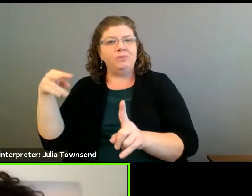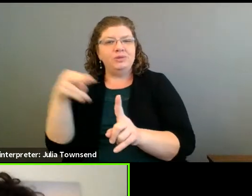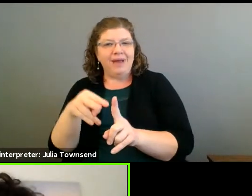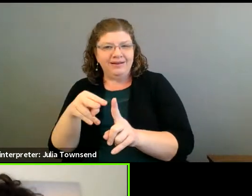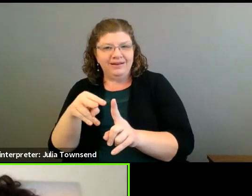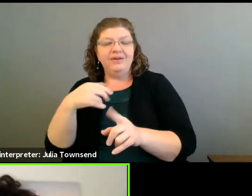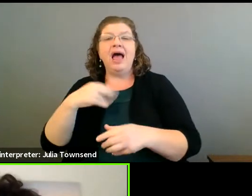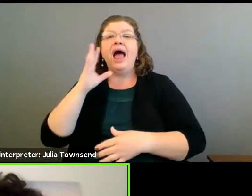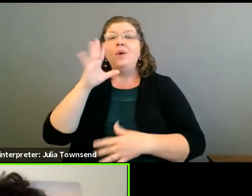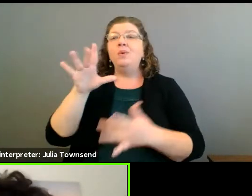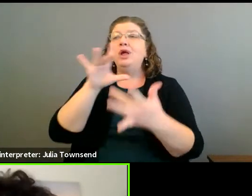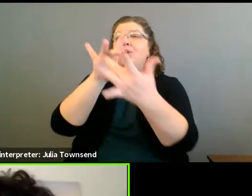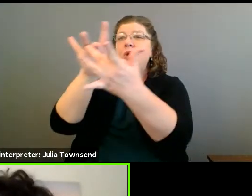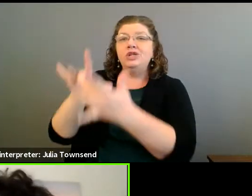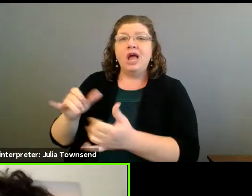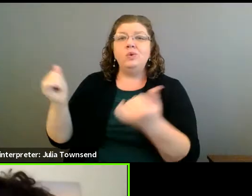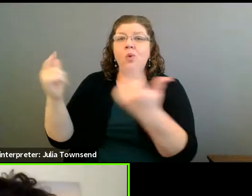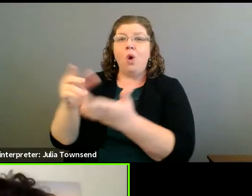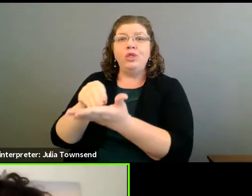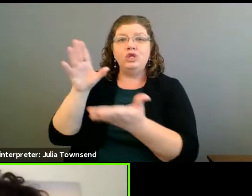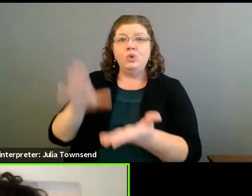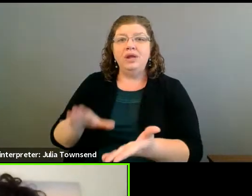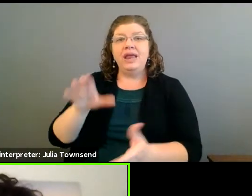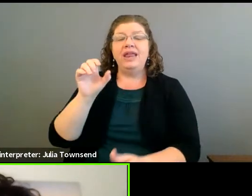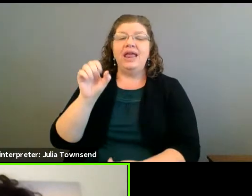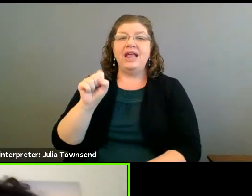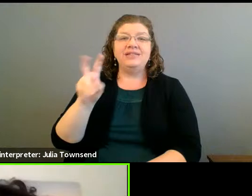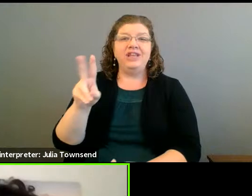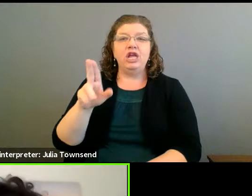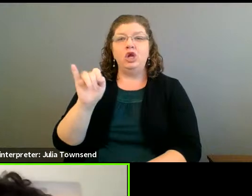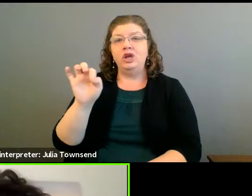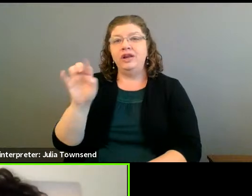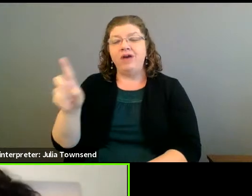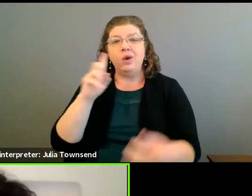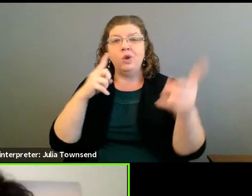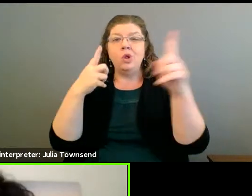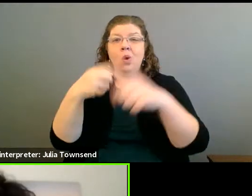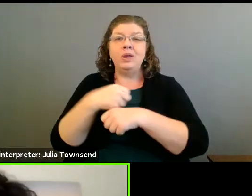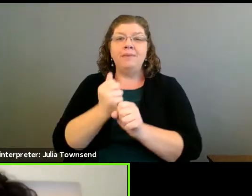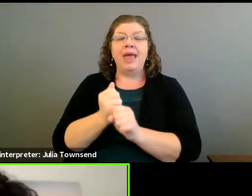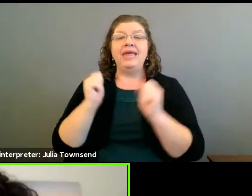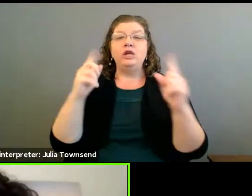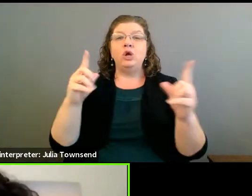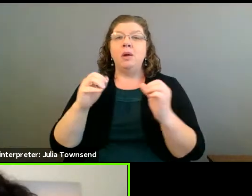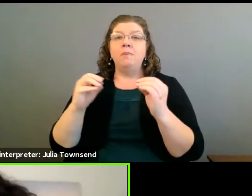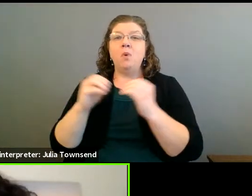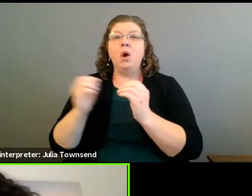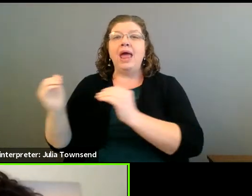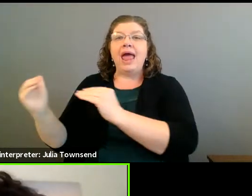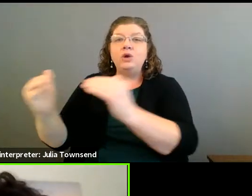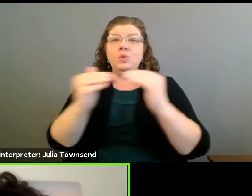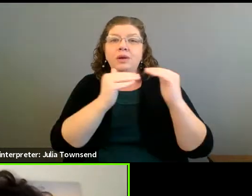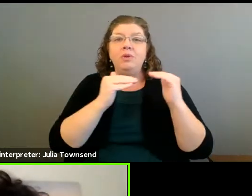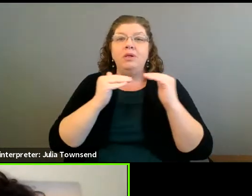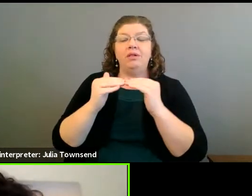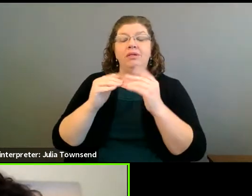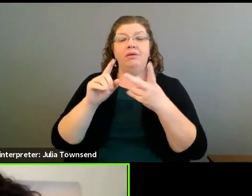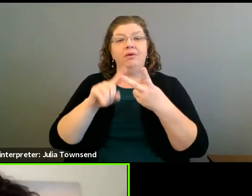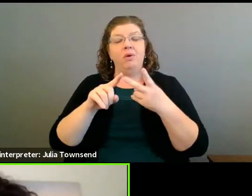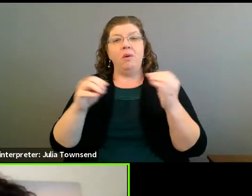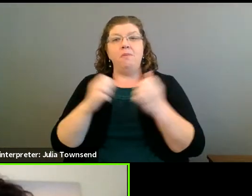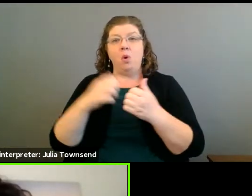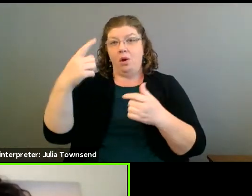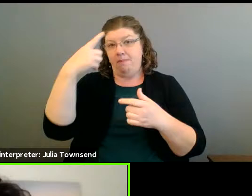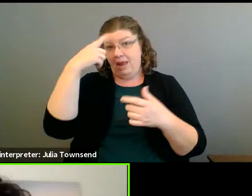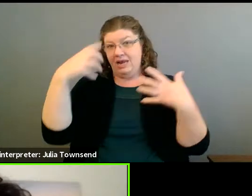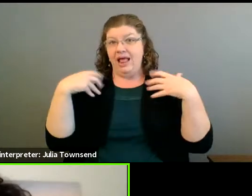to every student in SBUnified with the goal to make education more equitable and hopefully to get more mental health